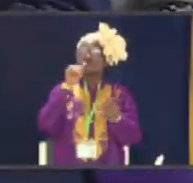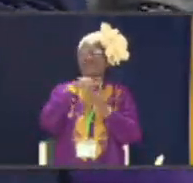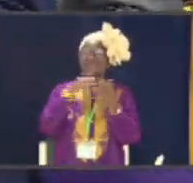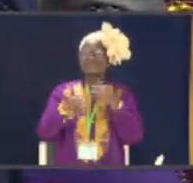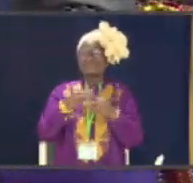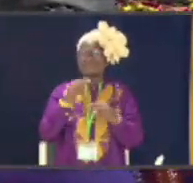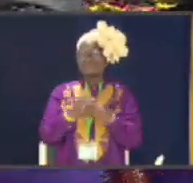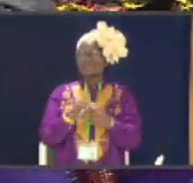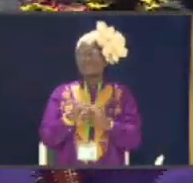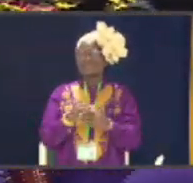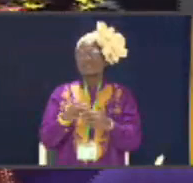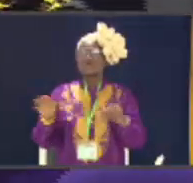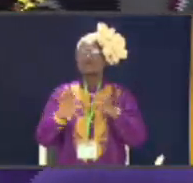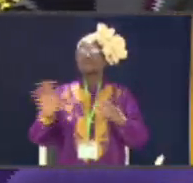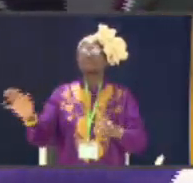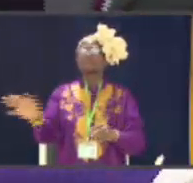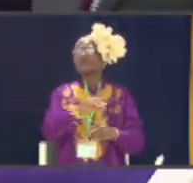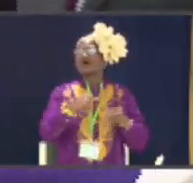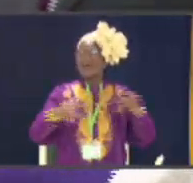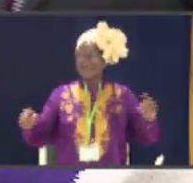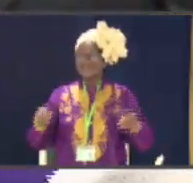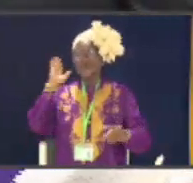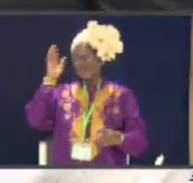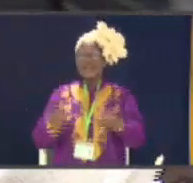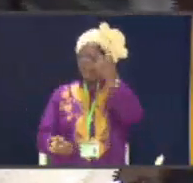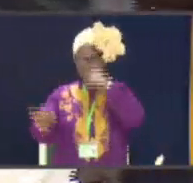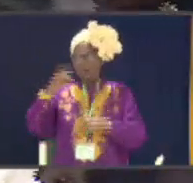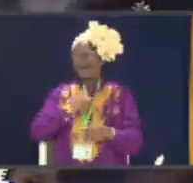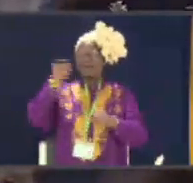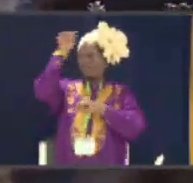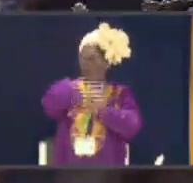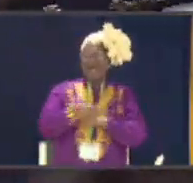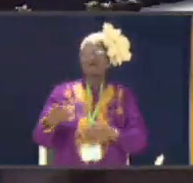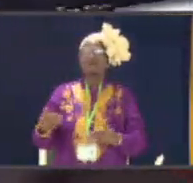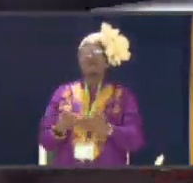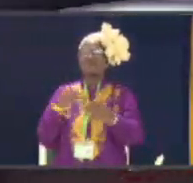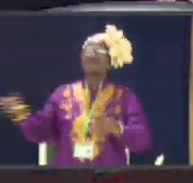awon ti o fe yin fun rere won a wa wo le nwaju yin